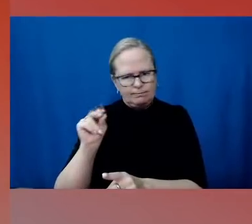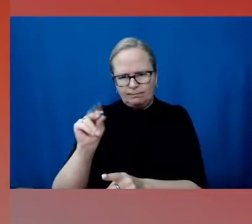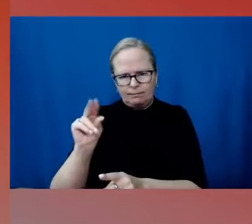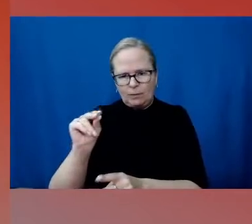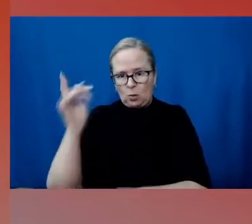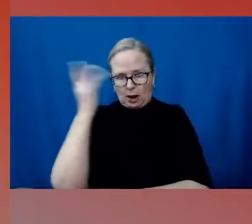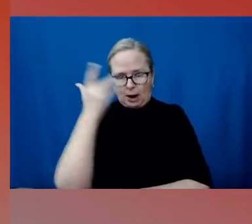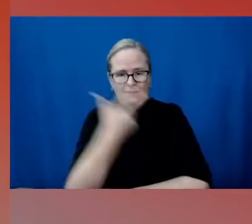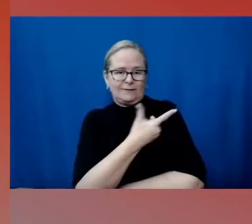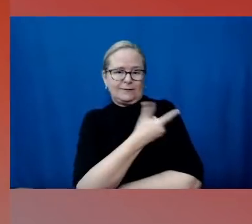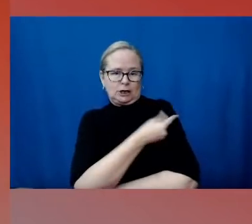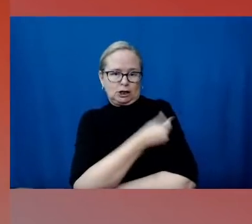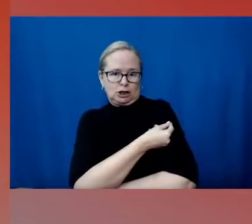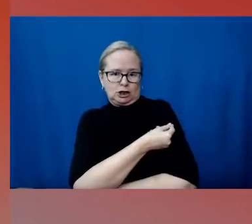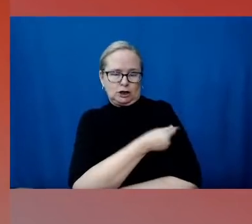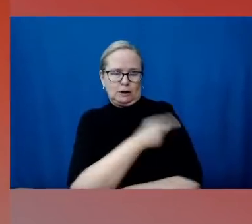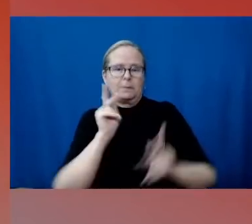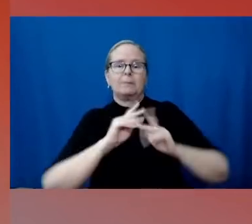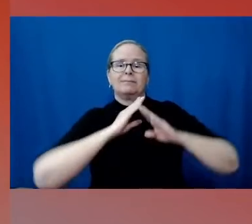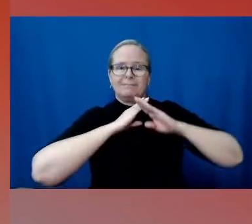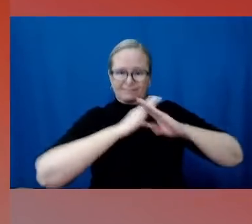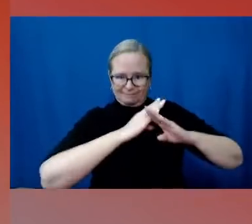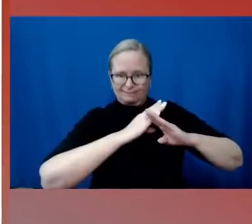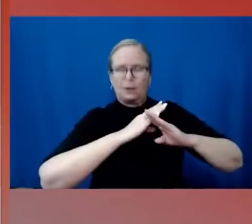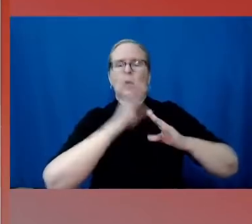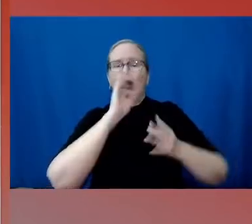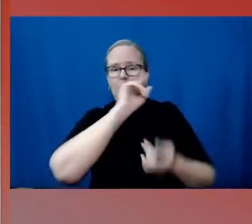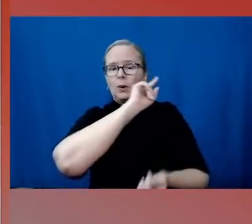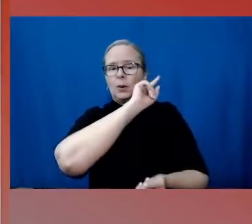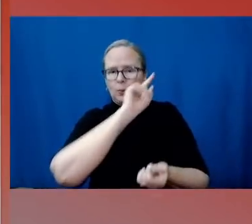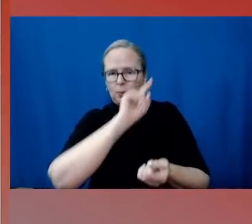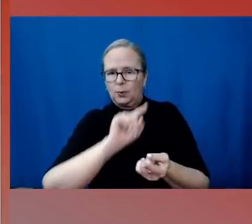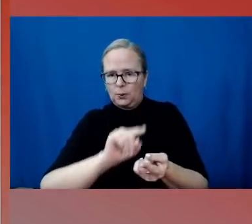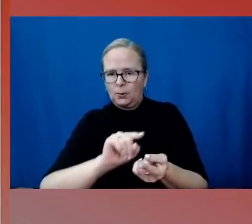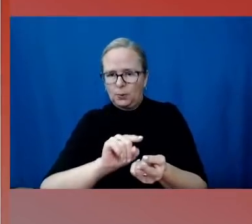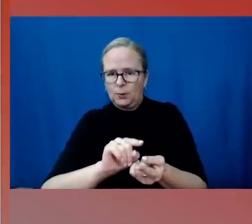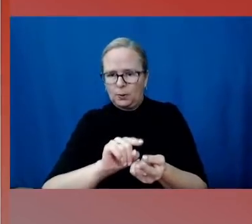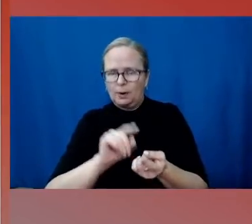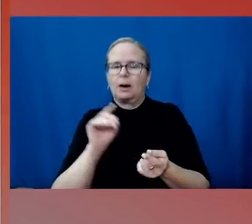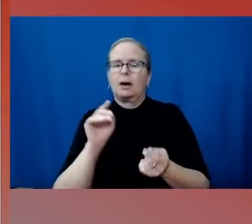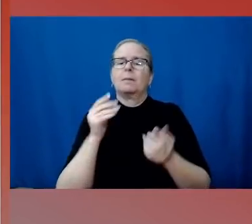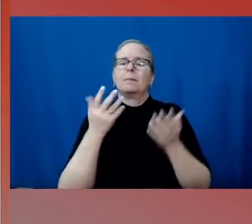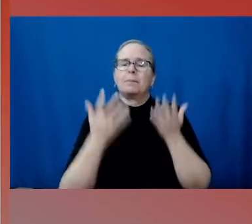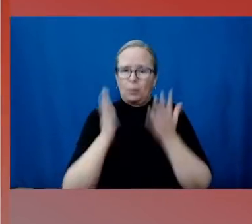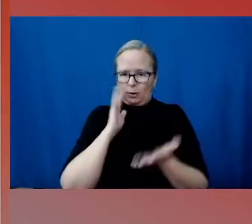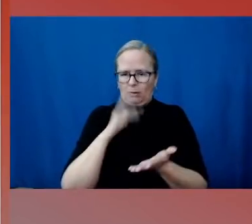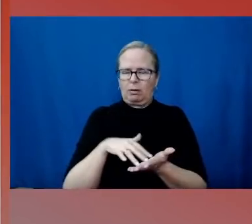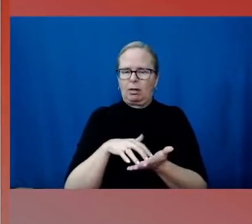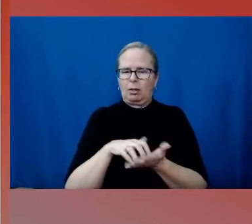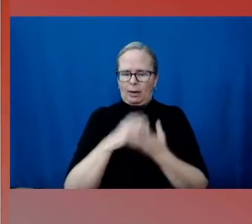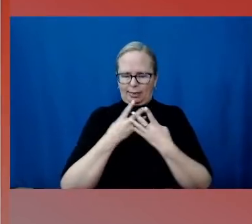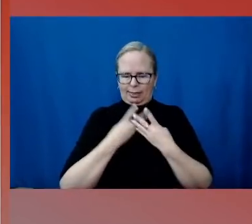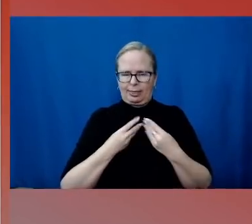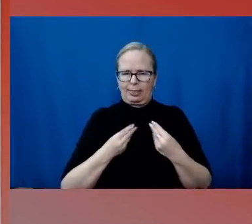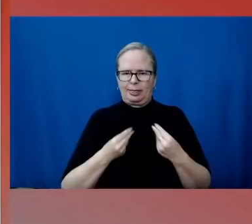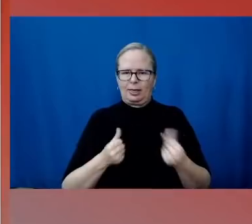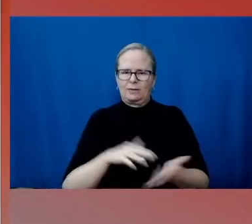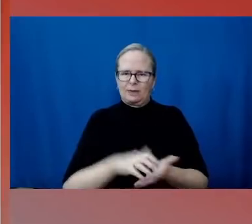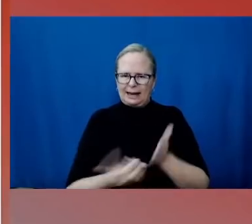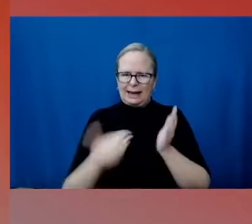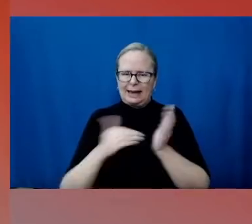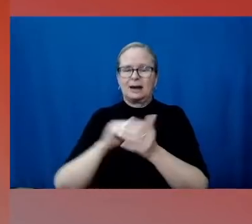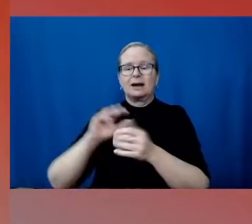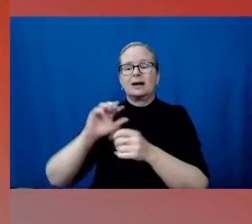from vaccines wanes over time, so soon many people will be susceptible again. And two, COVID spreads in high numbers all over the